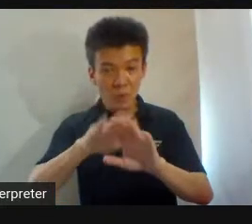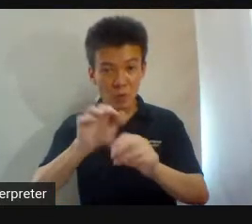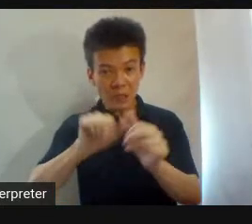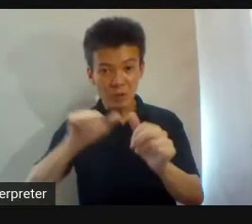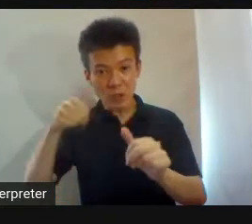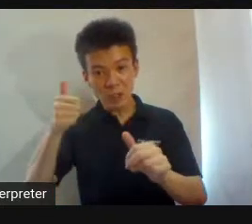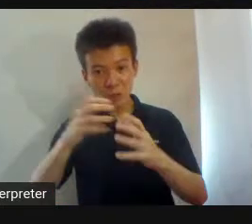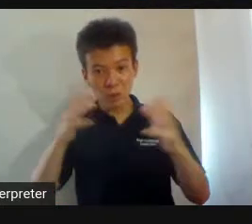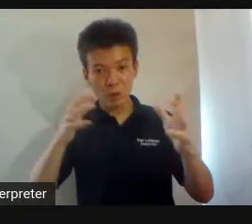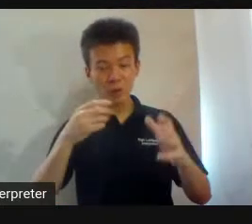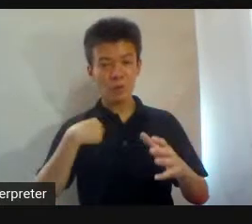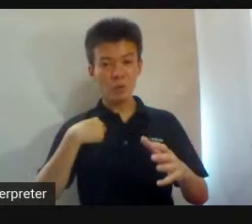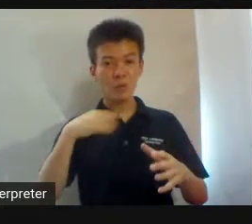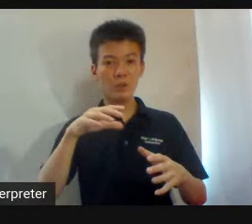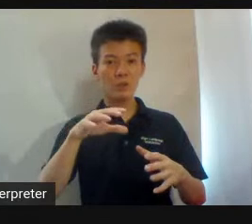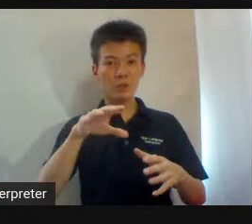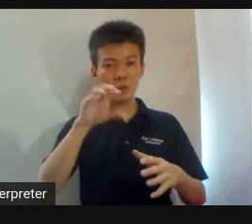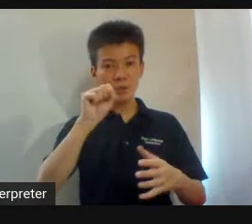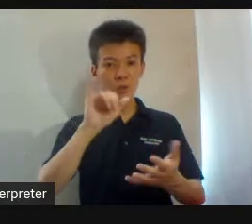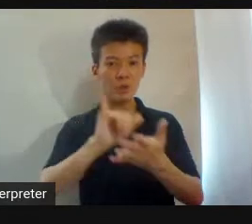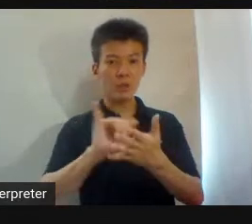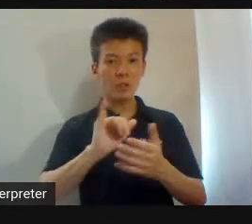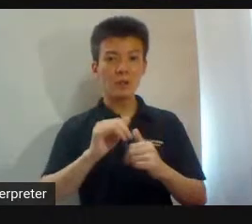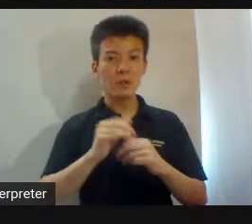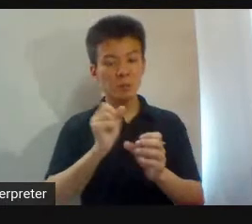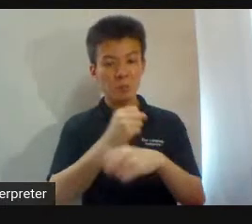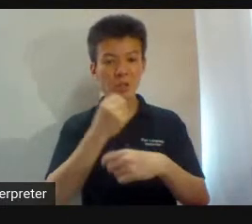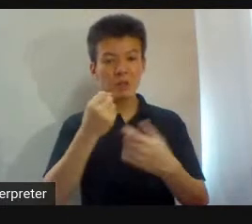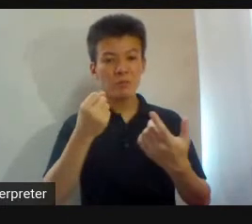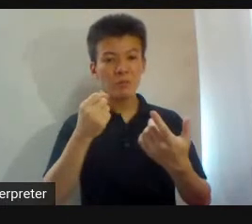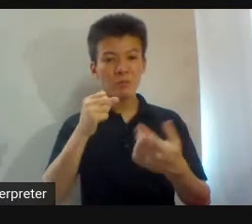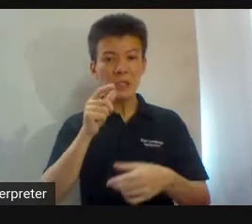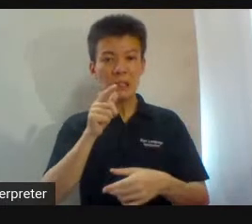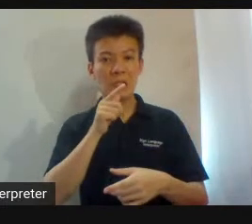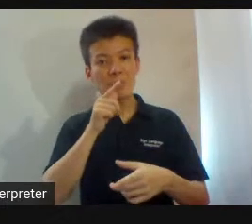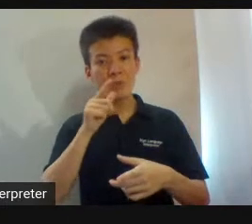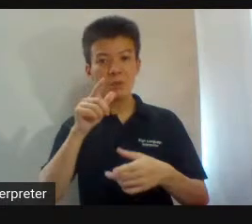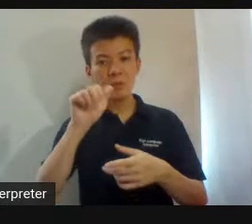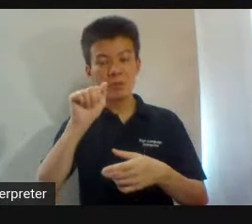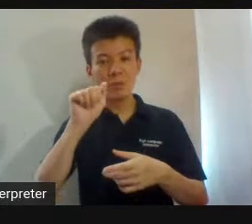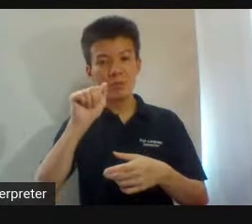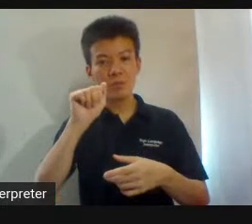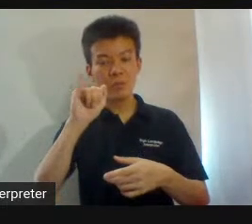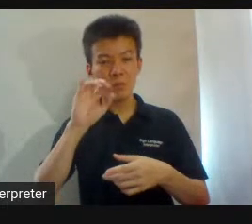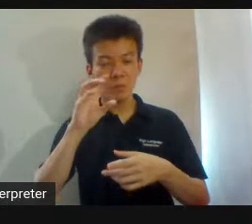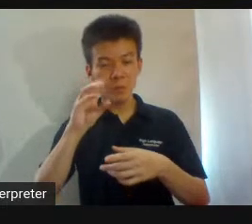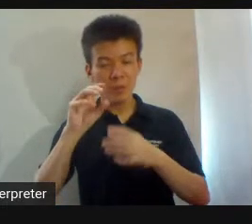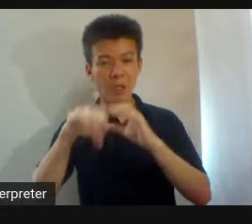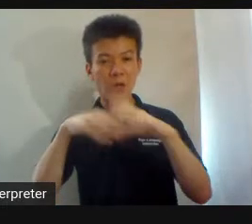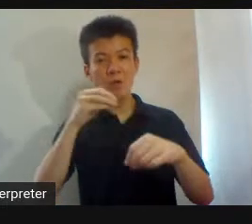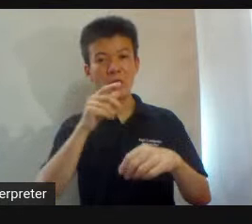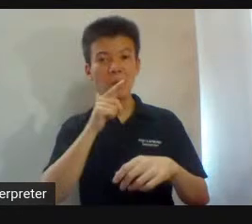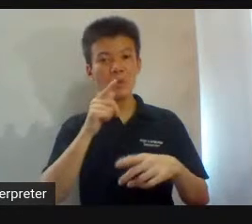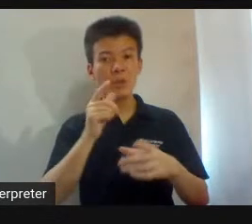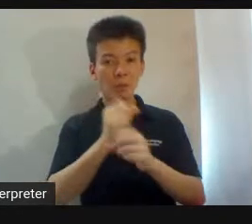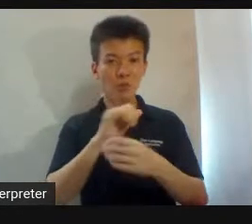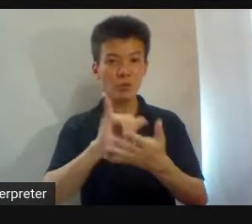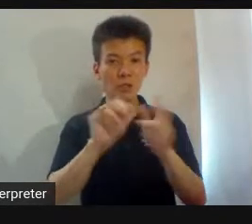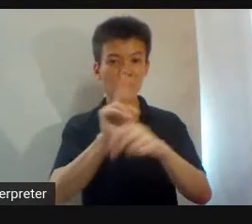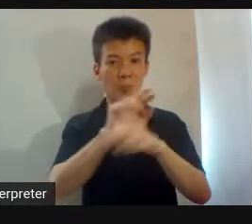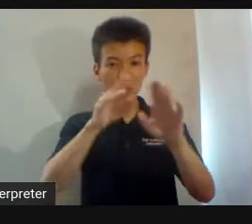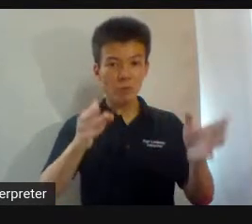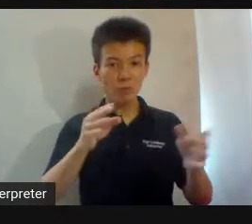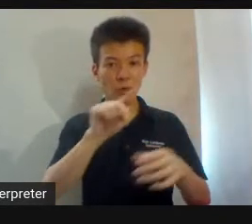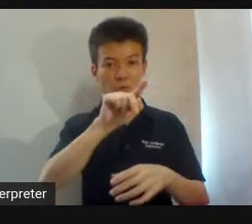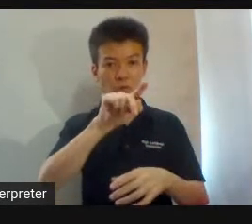lot, but we also took it as, you know, let's make lemonade out of lemons and use this platform of